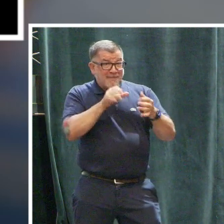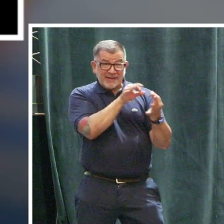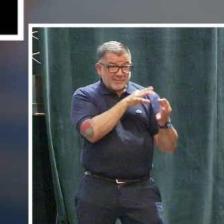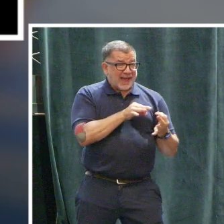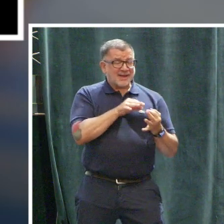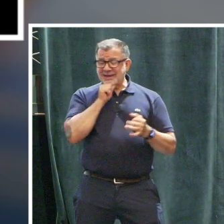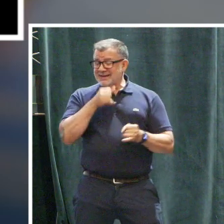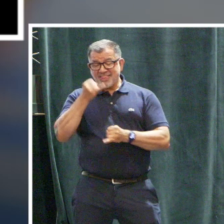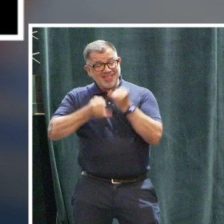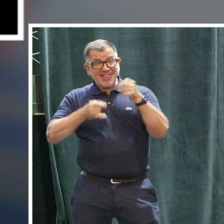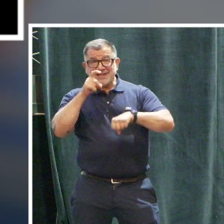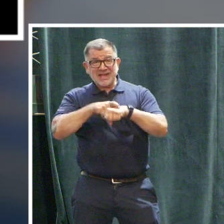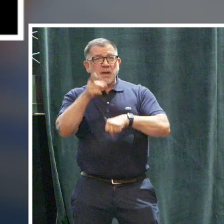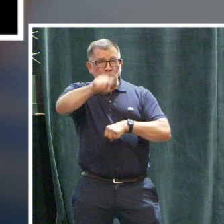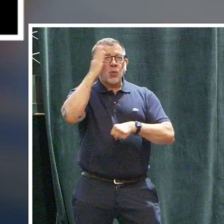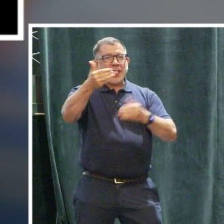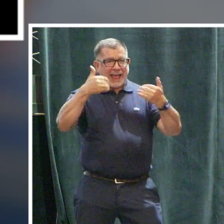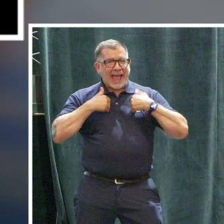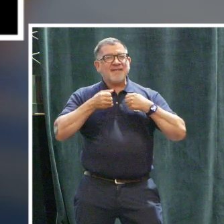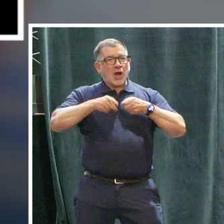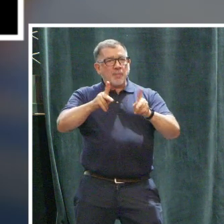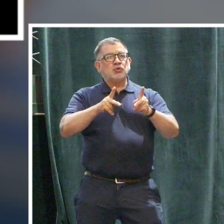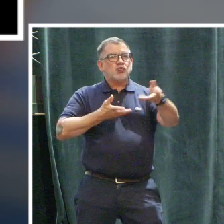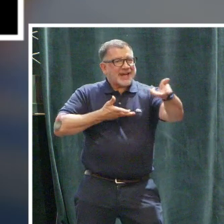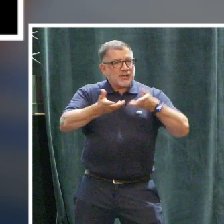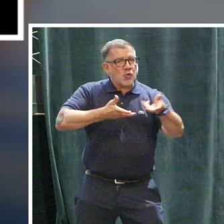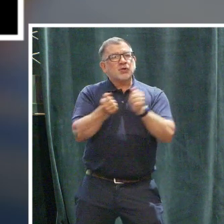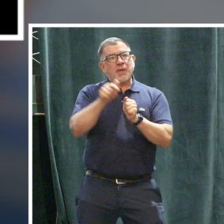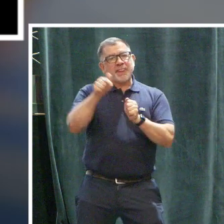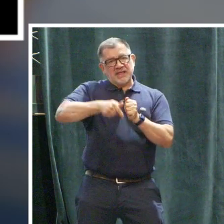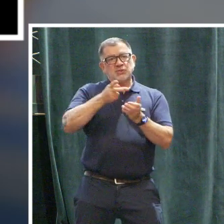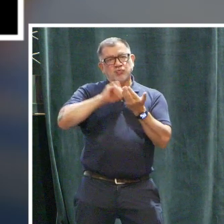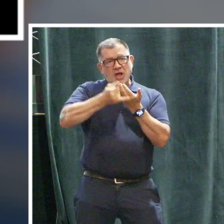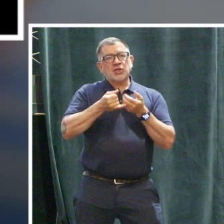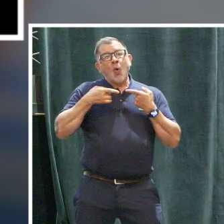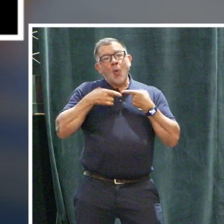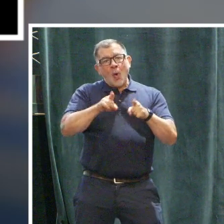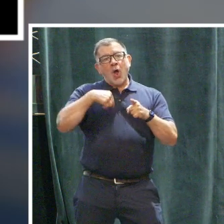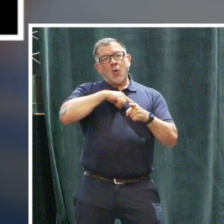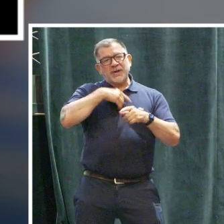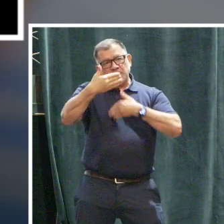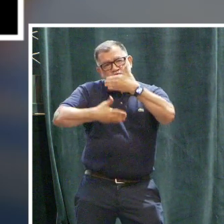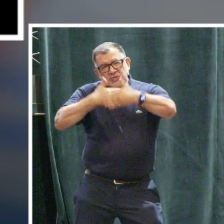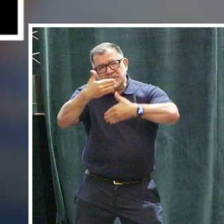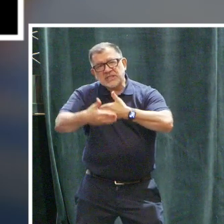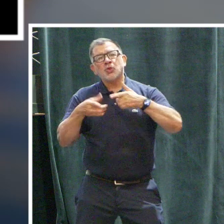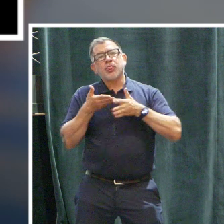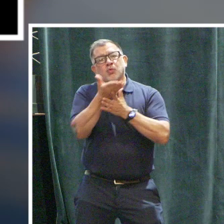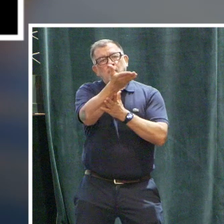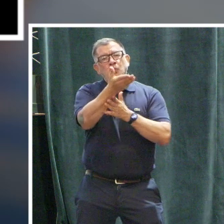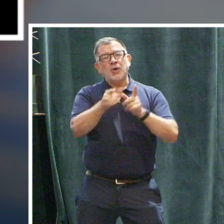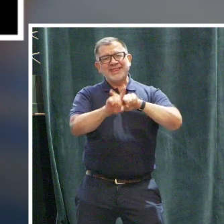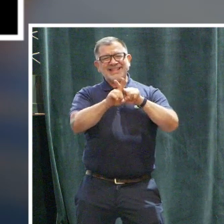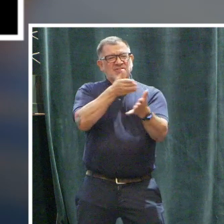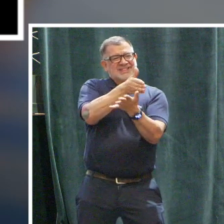or see or interact with the project as it proceeds through a number of different stages